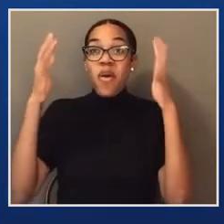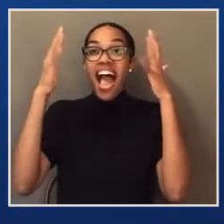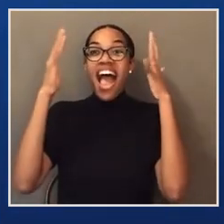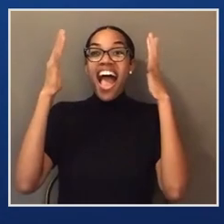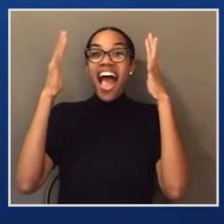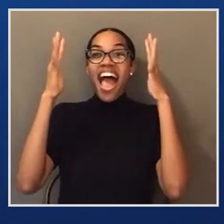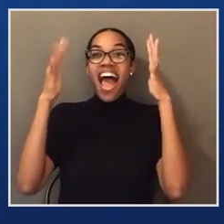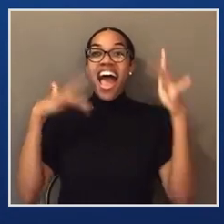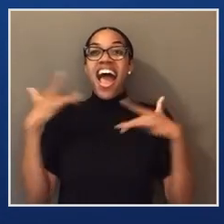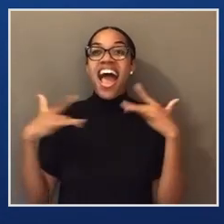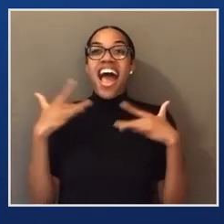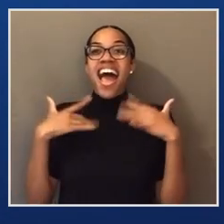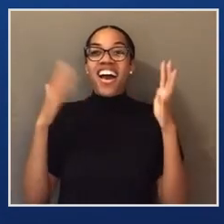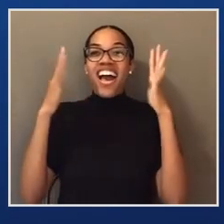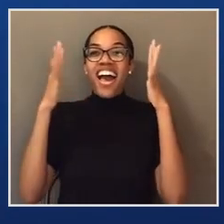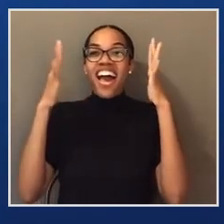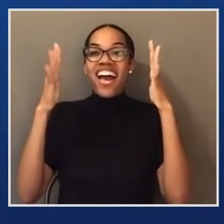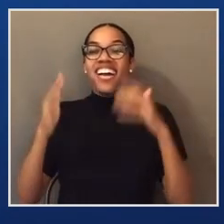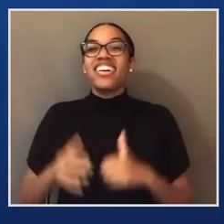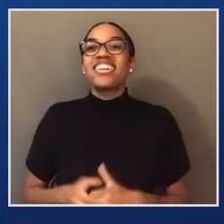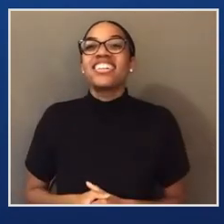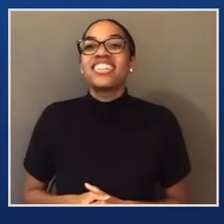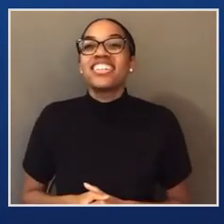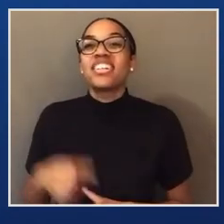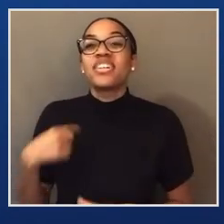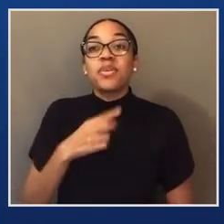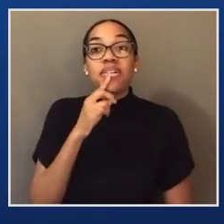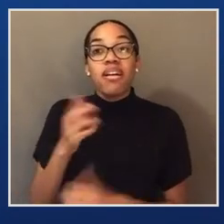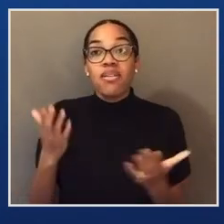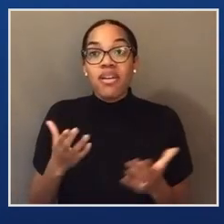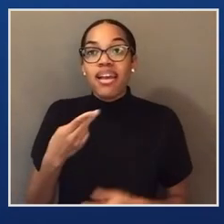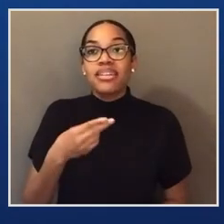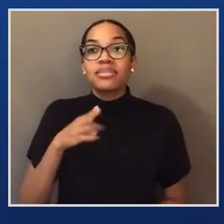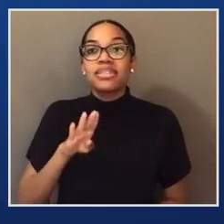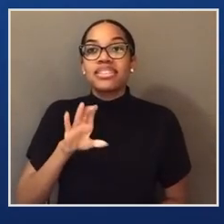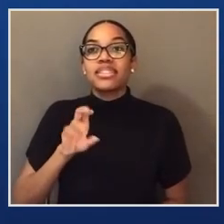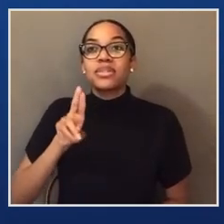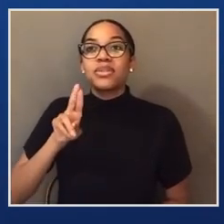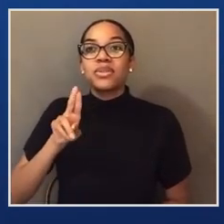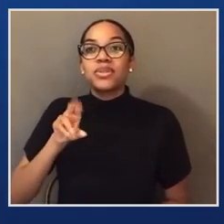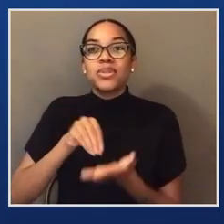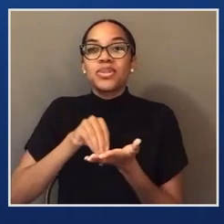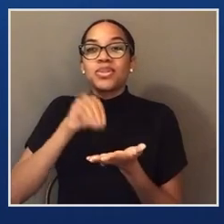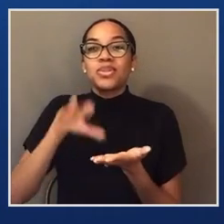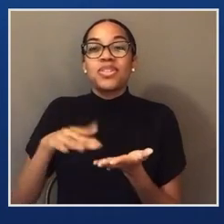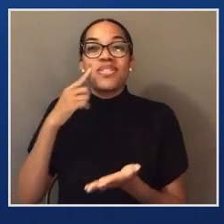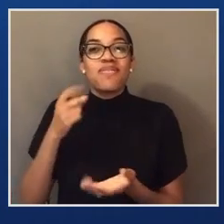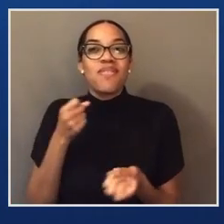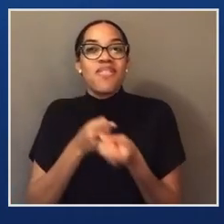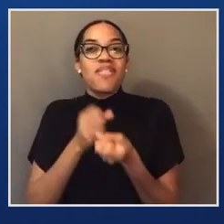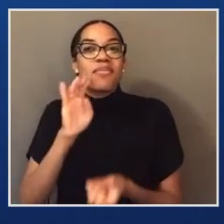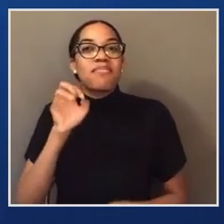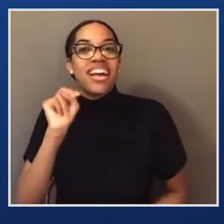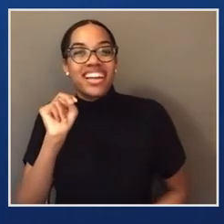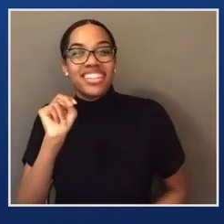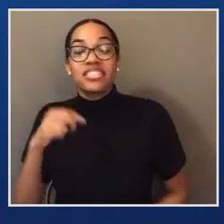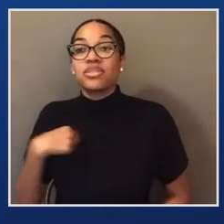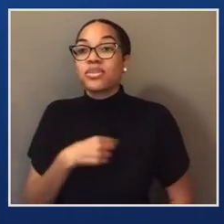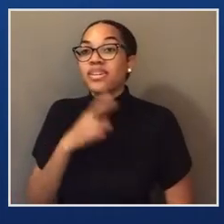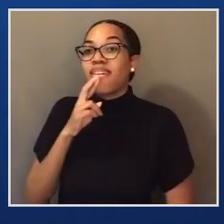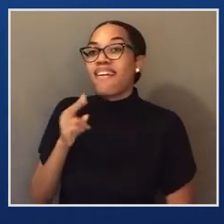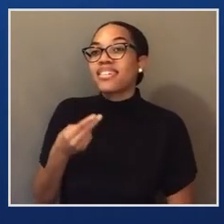We are HBCU students for Biden. We are HBCU students for Biden. We are HBCU students for